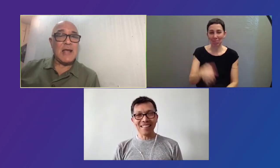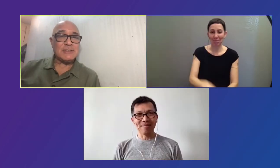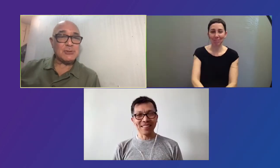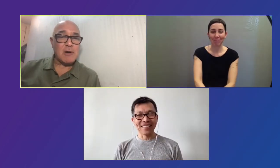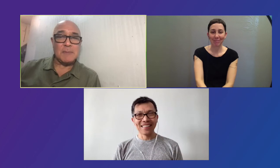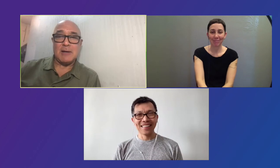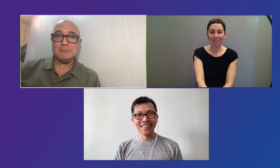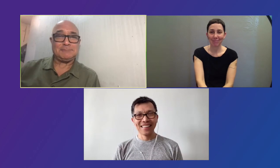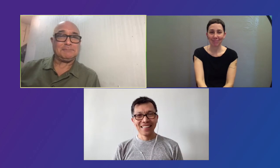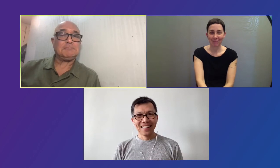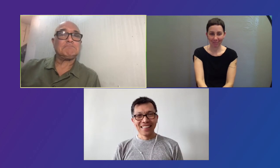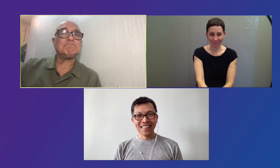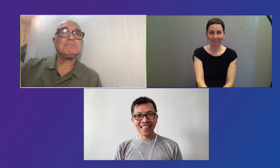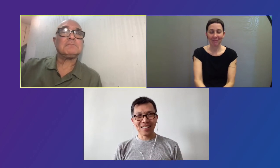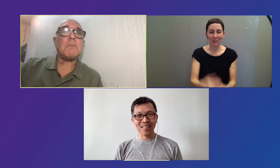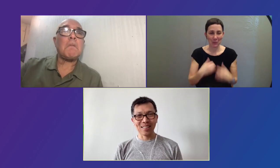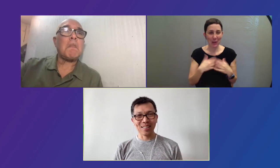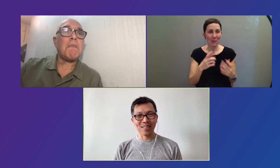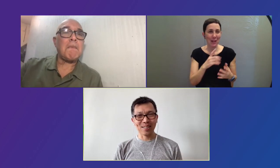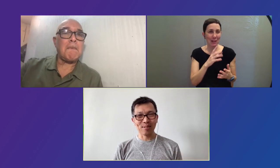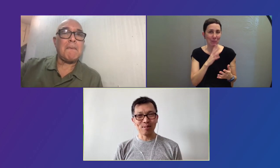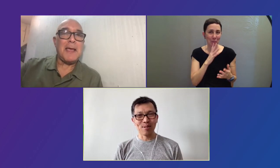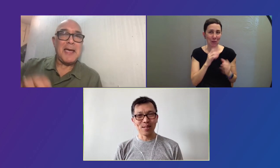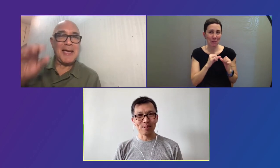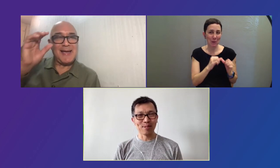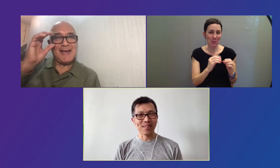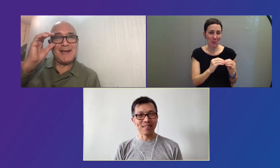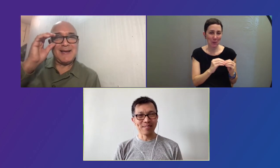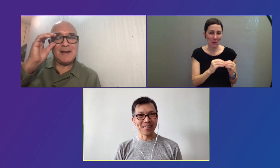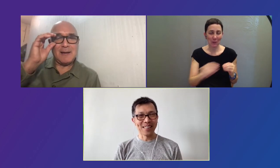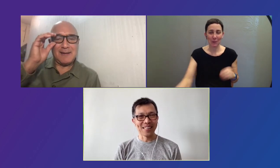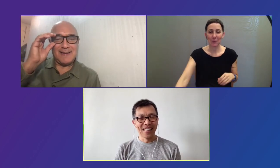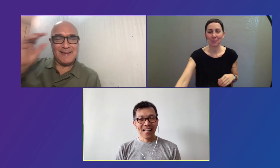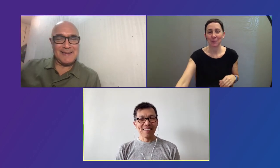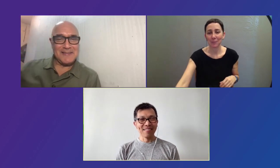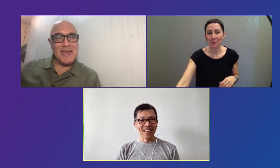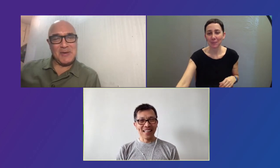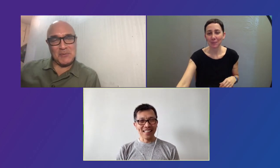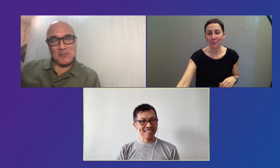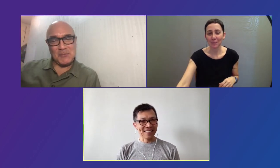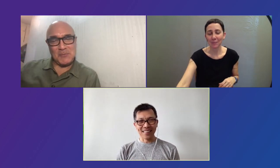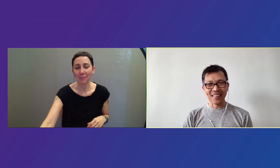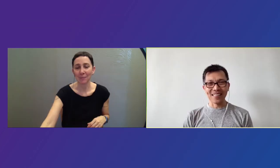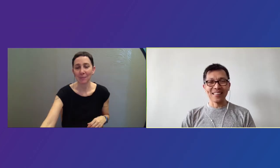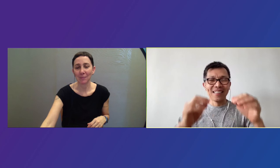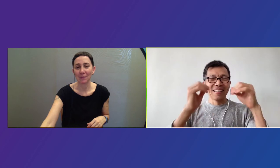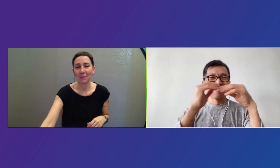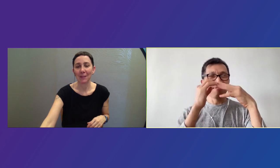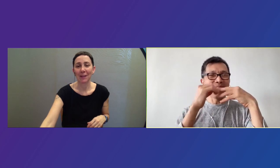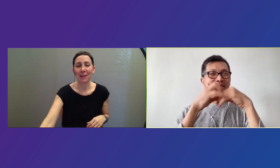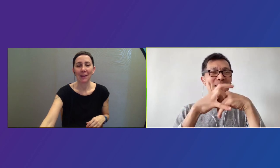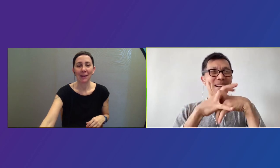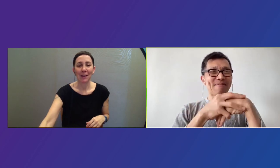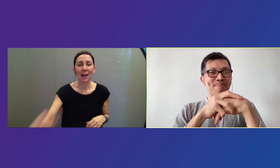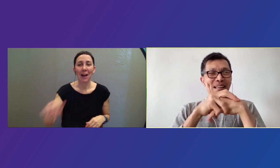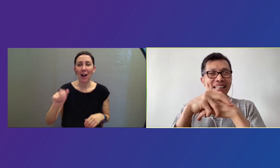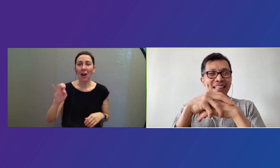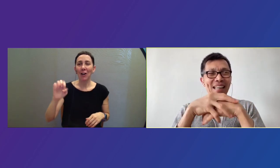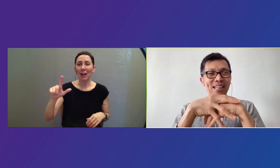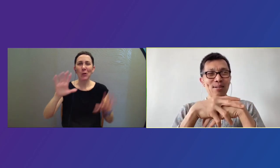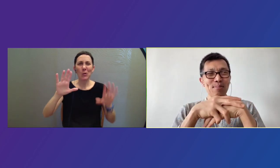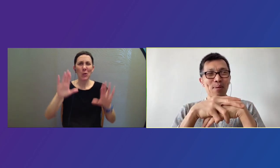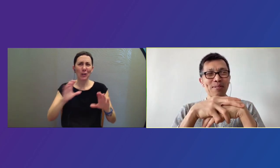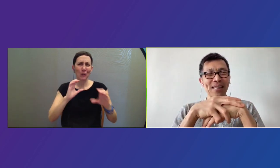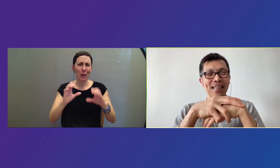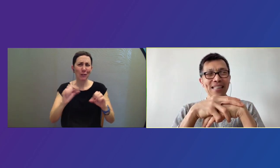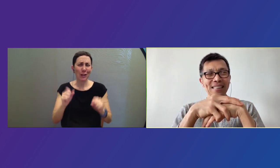We have lots Oh to my talk God. about. Such a wonderful conversation. I mean, I could just listen forever.